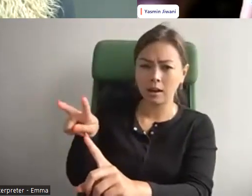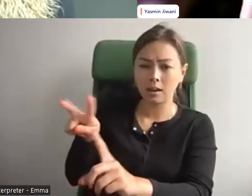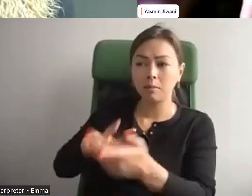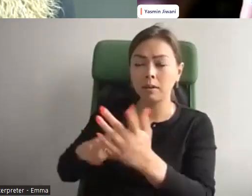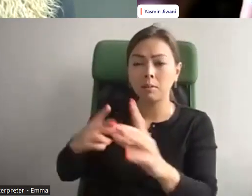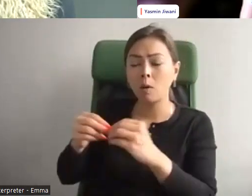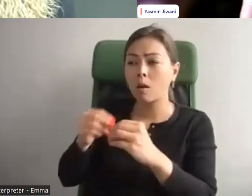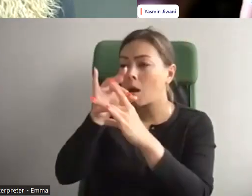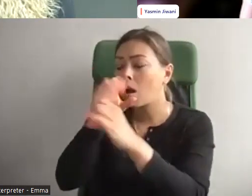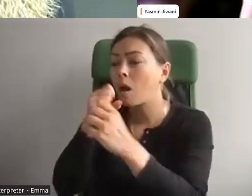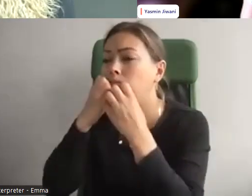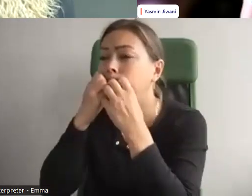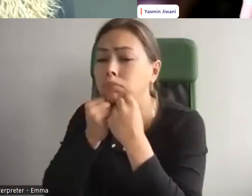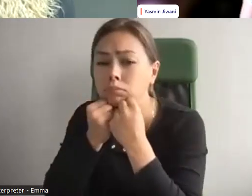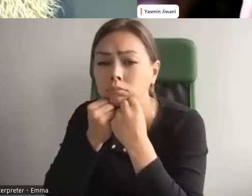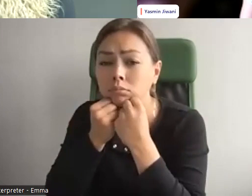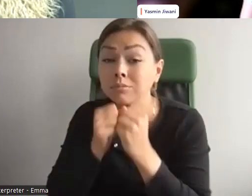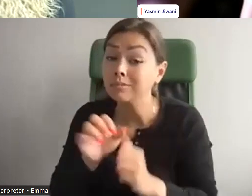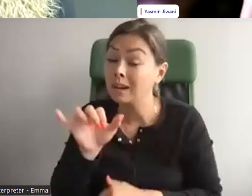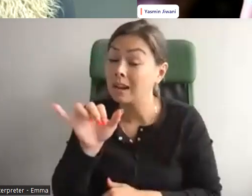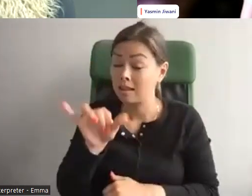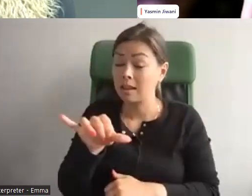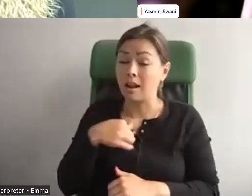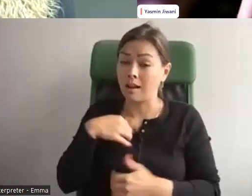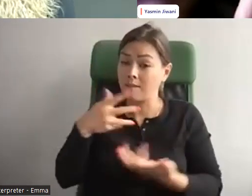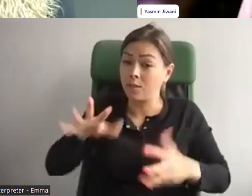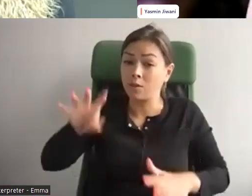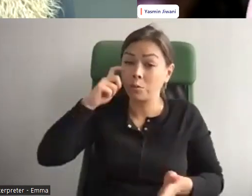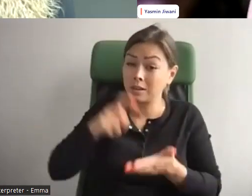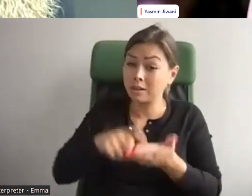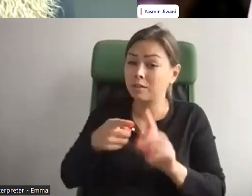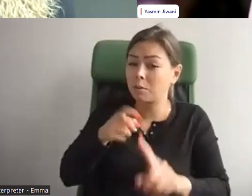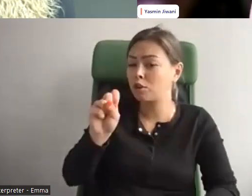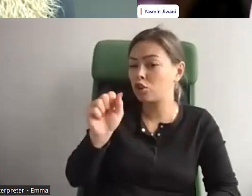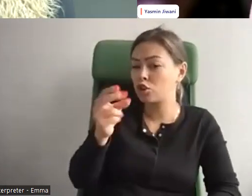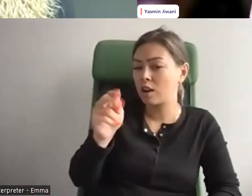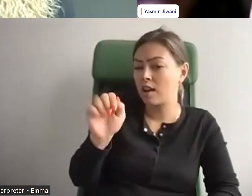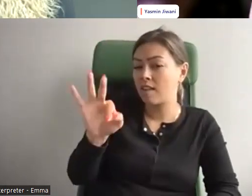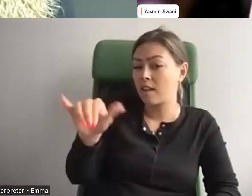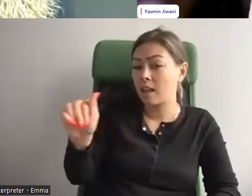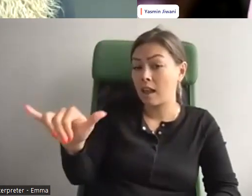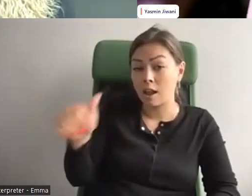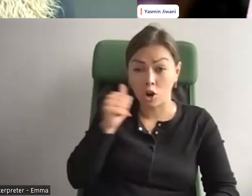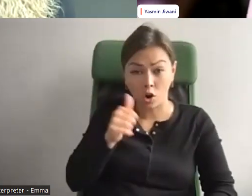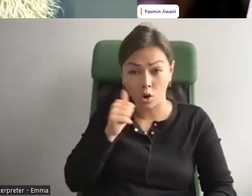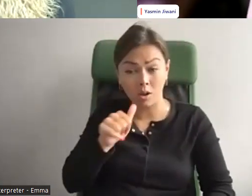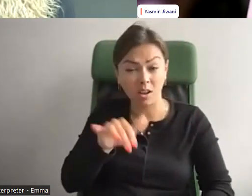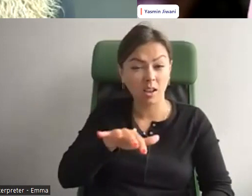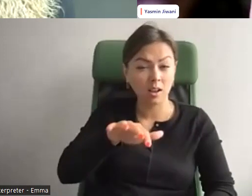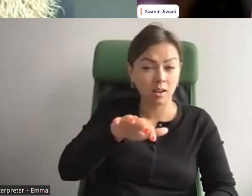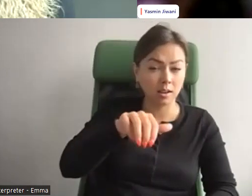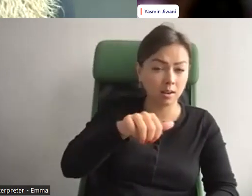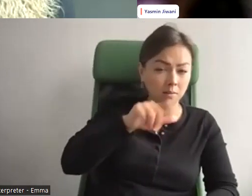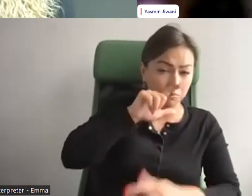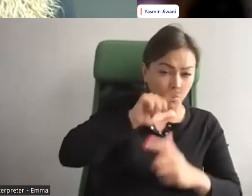of the Shafia girls that were murdered by their father and brother. And how, in fact, when those girls